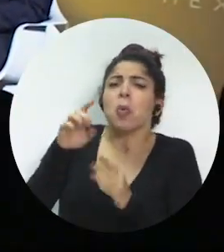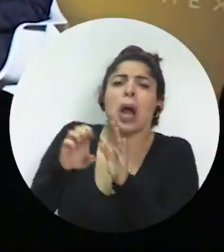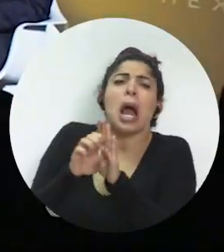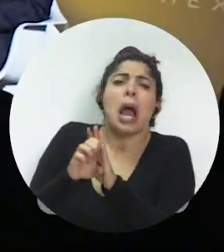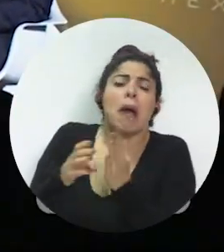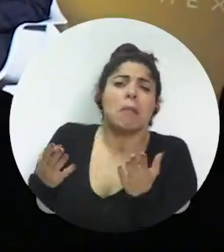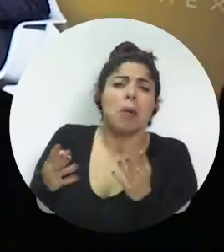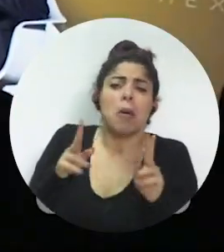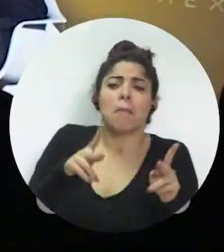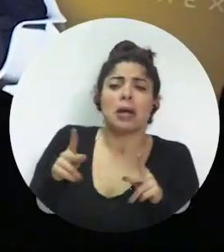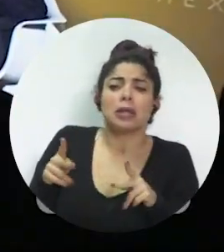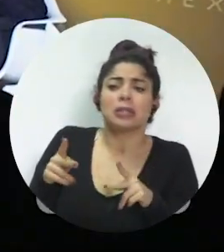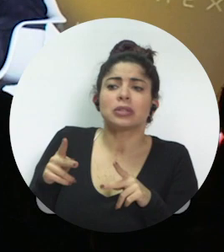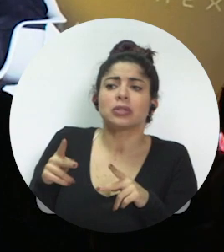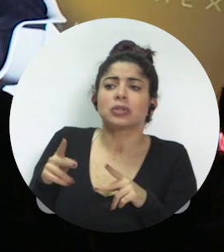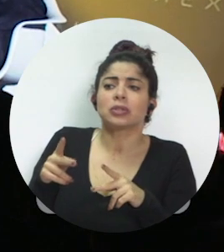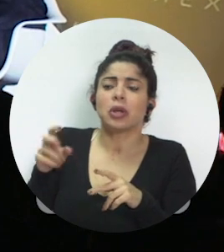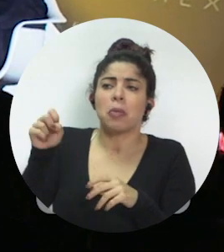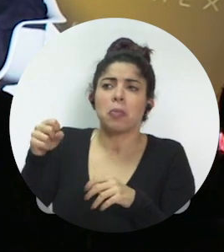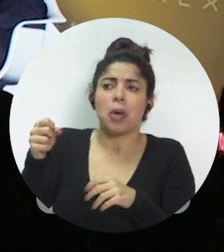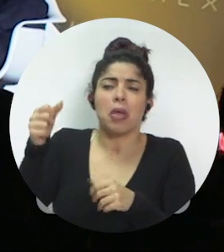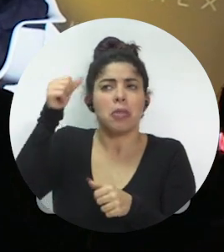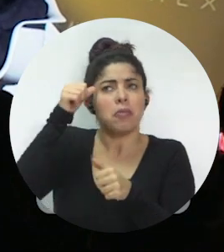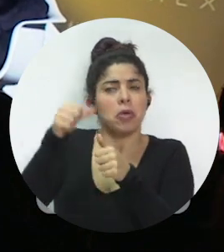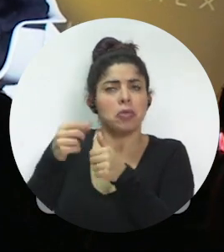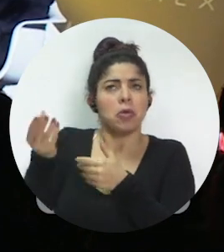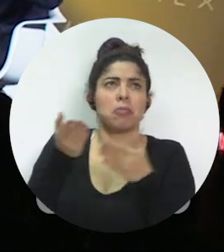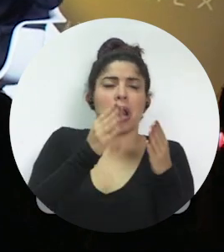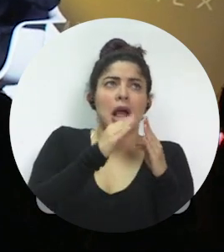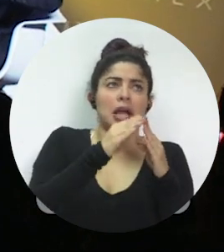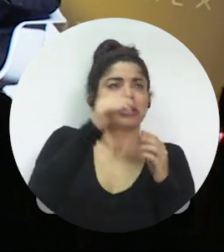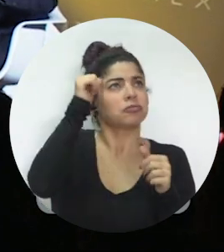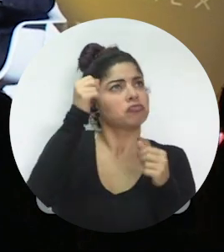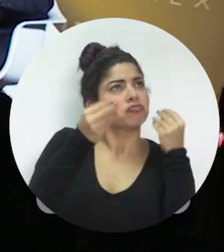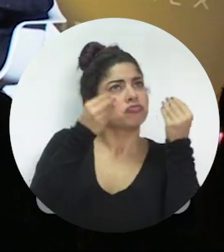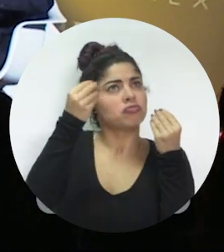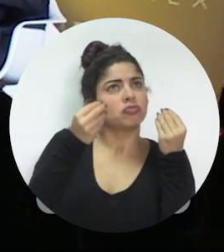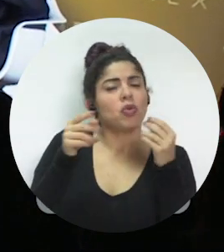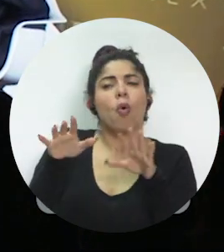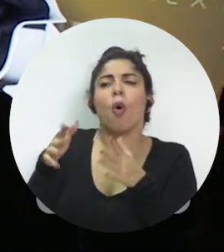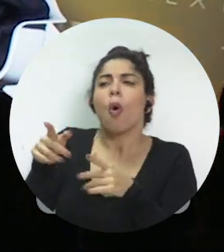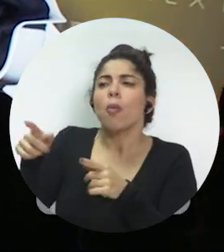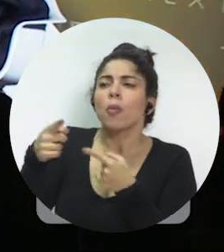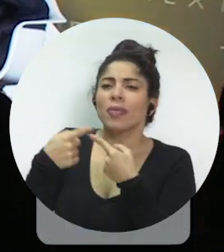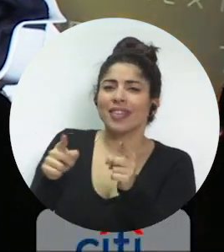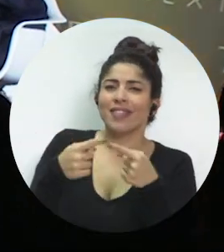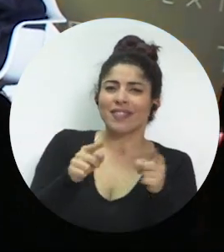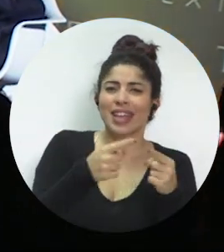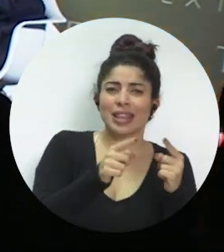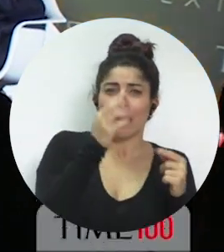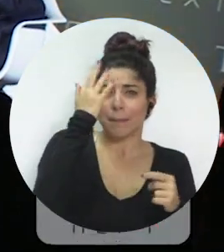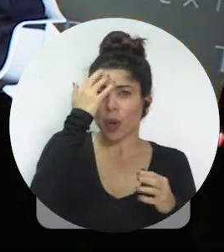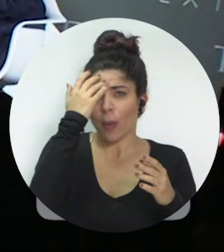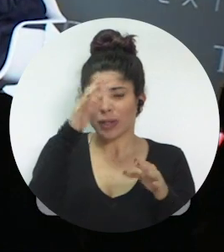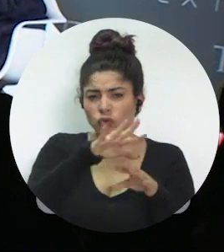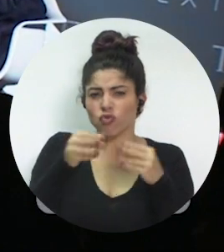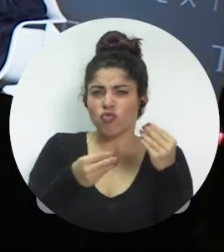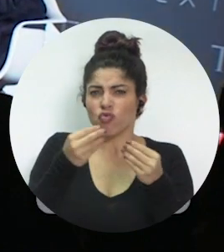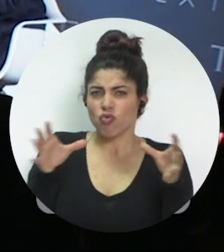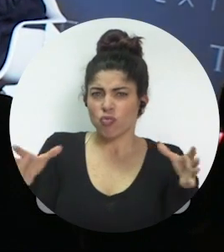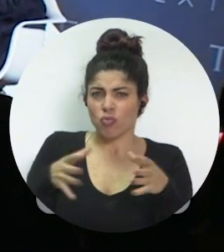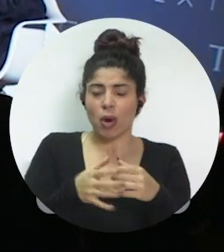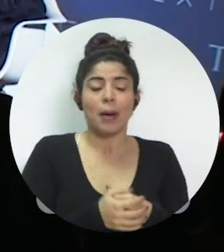Is there a program that does that? Just, you know, one example that people might take home that is an example of